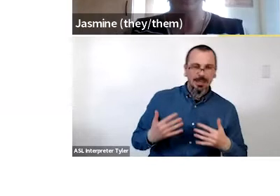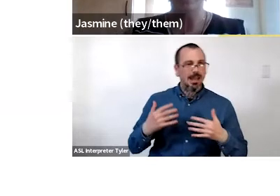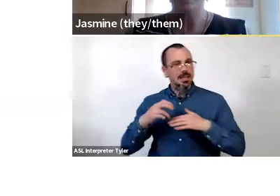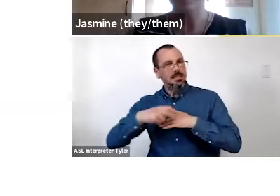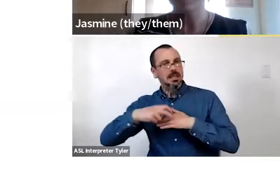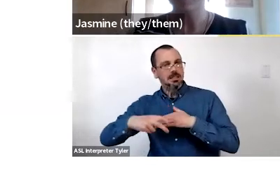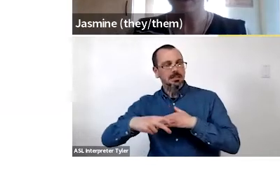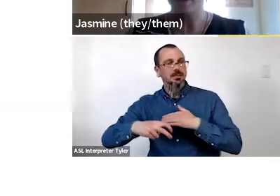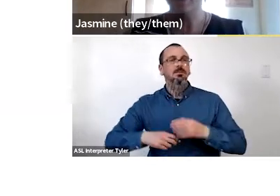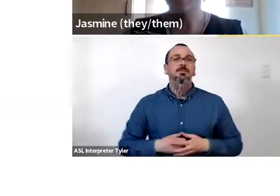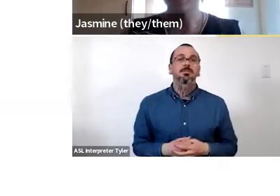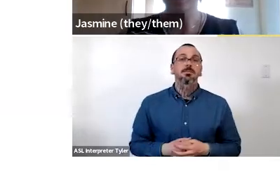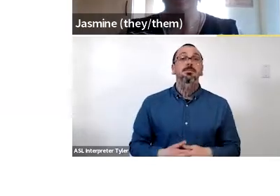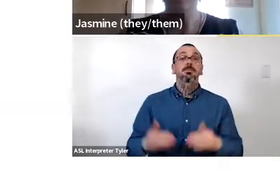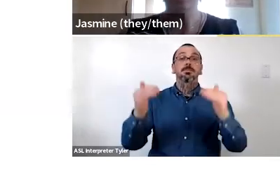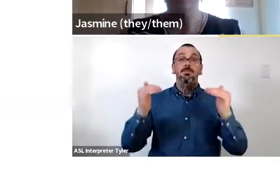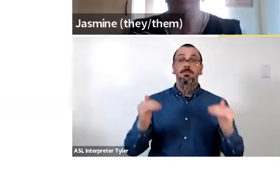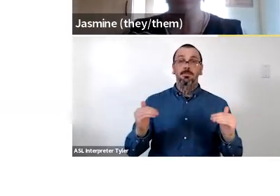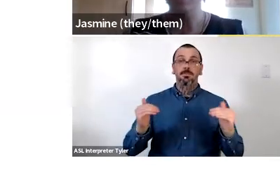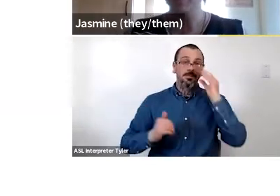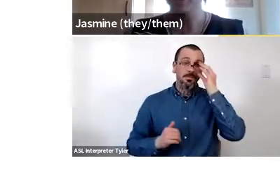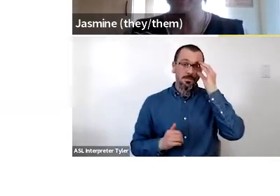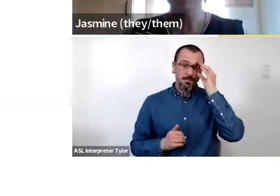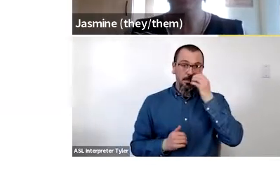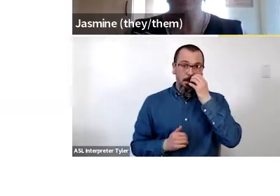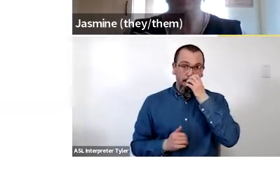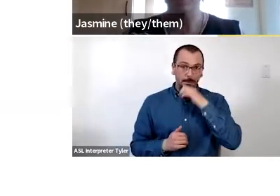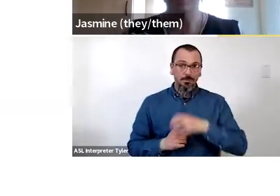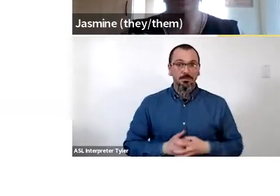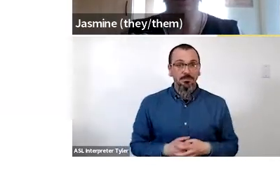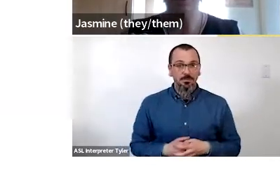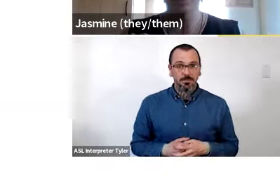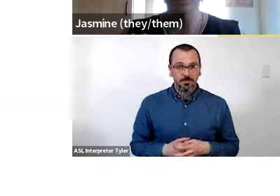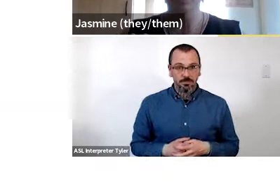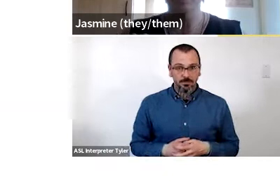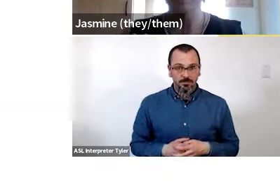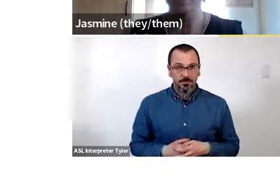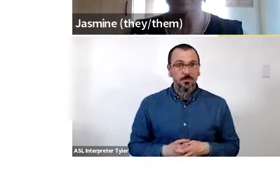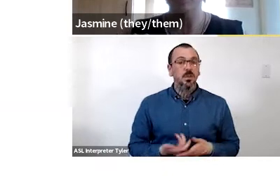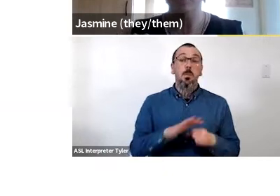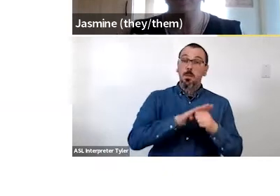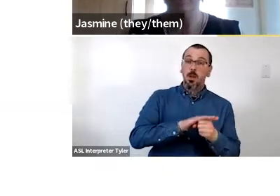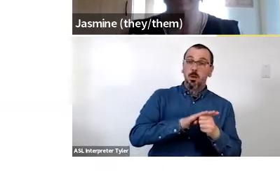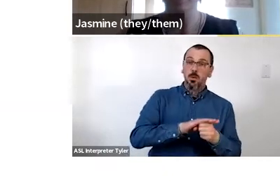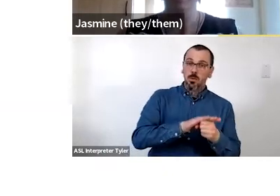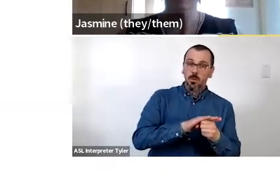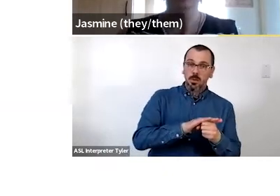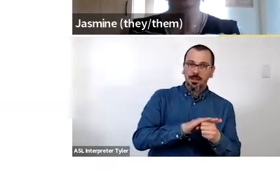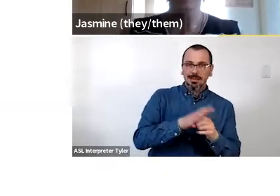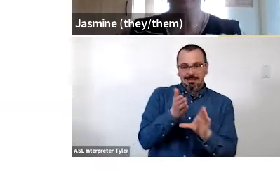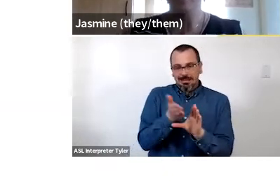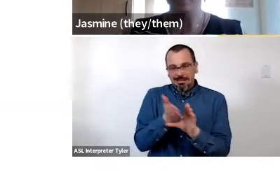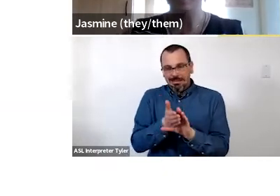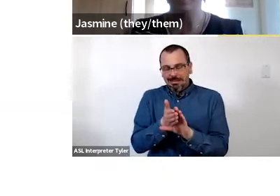variables defined, I wanted to look at whether or not substance use mediated the relationship between minority stress and psychological distress. And